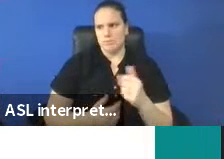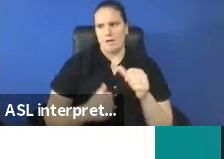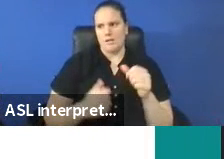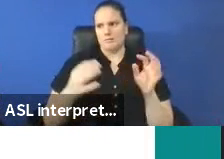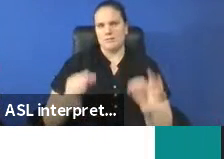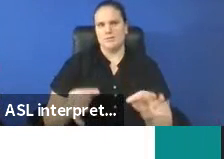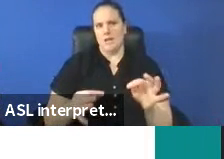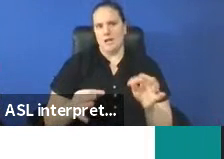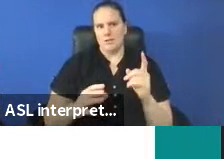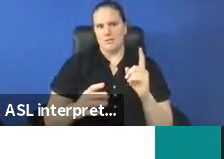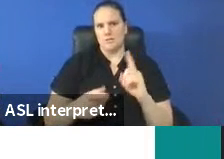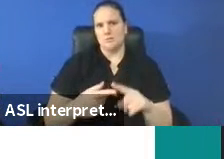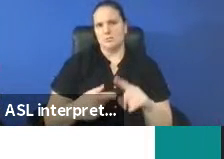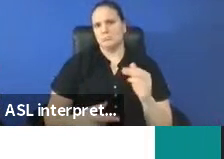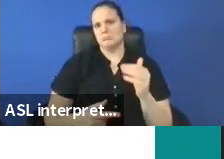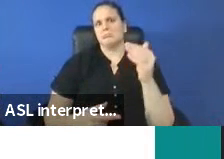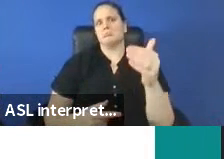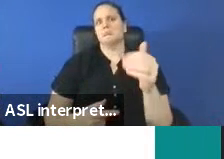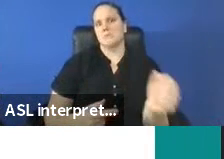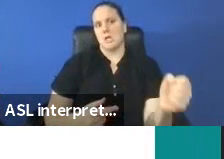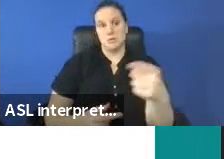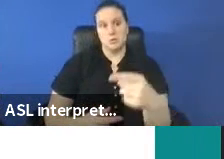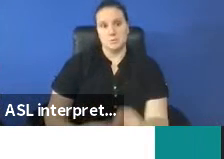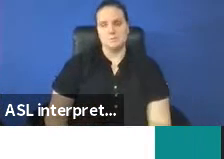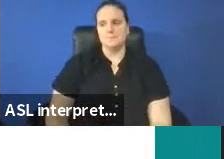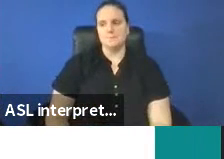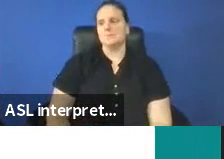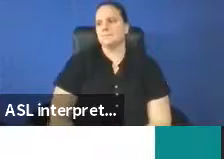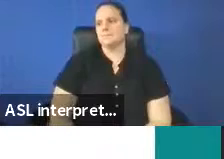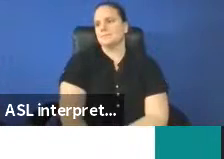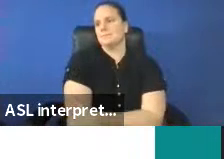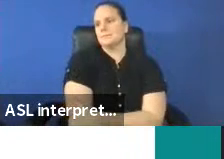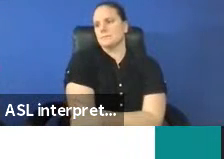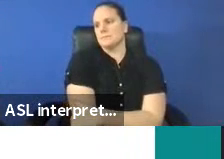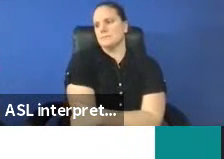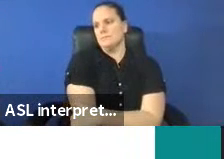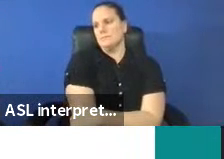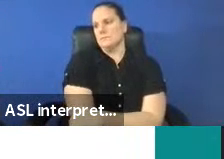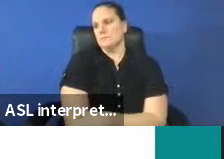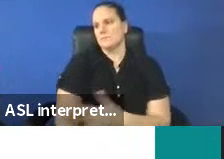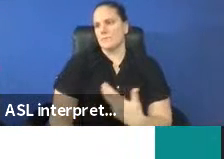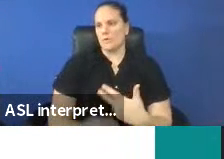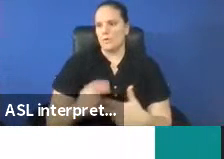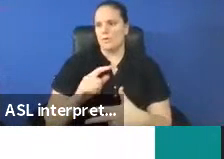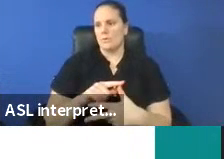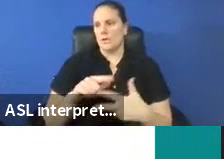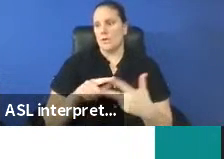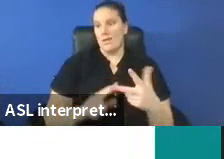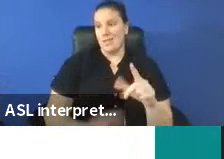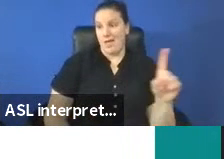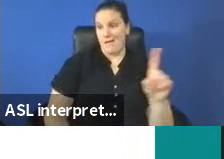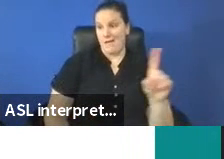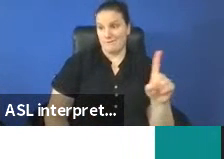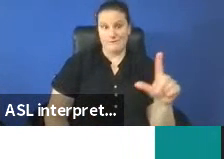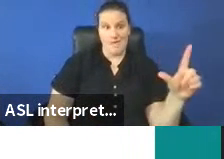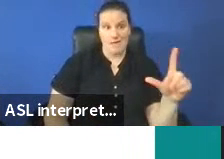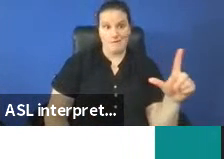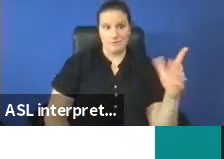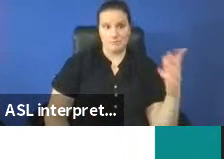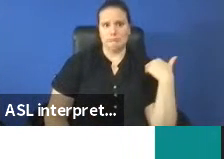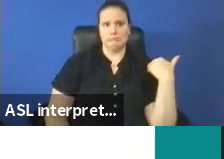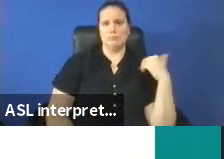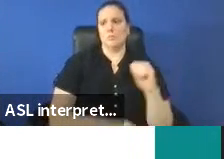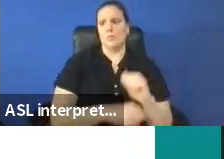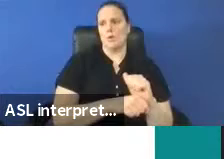for until next year. So looking at these three options, the one on the left is the previous work that was